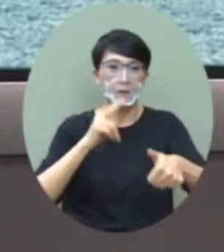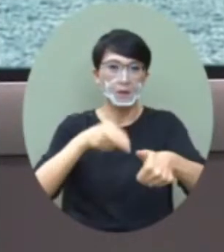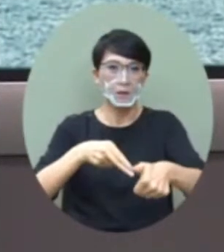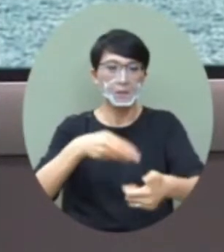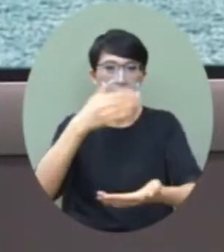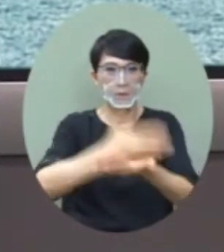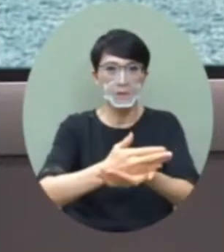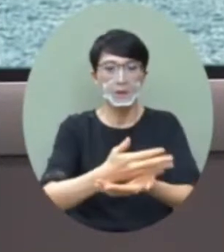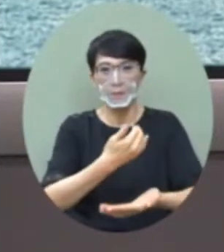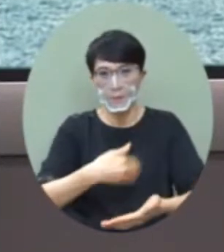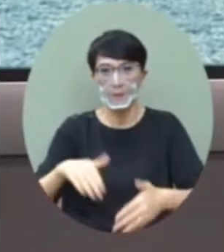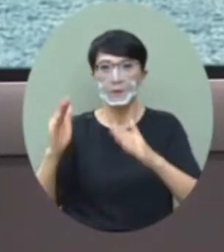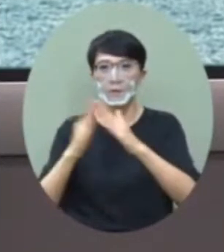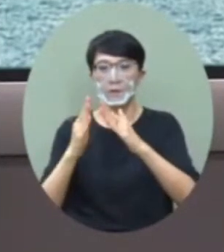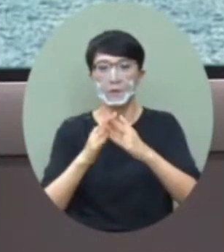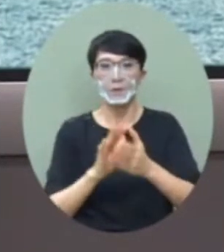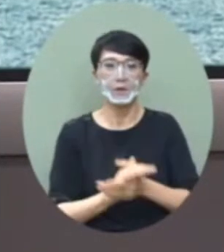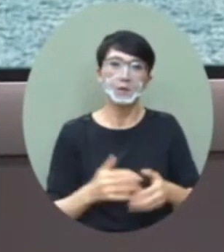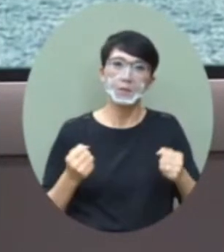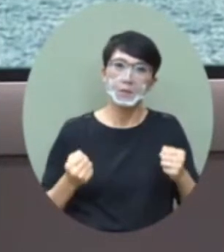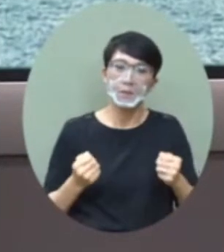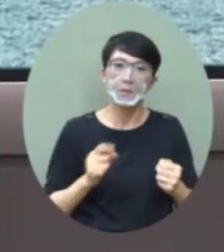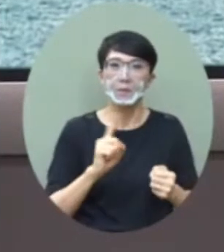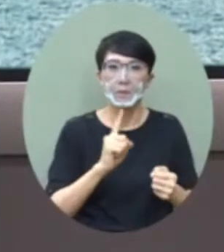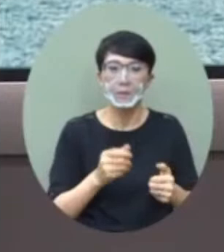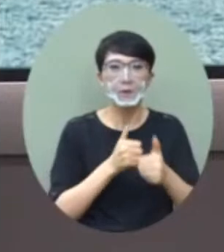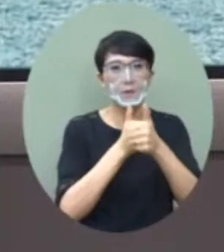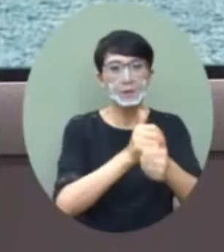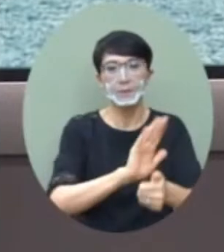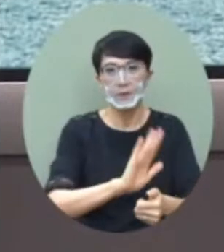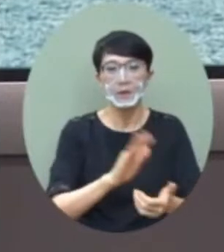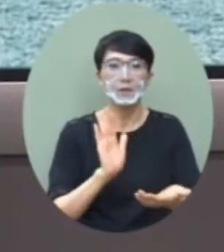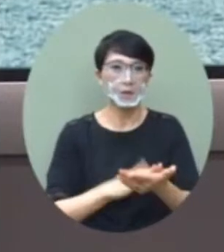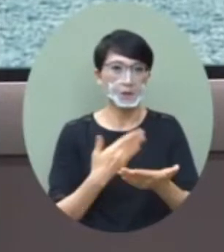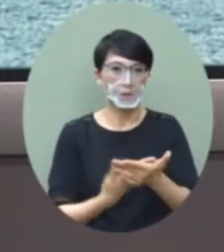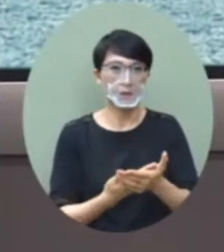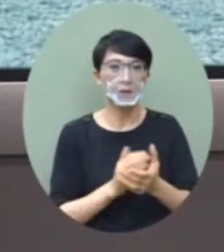offered updated information.